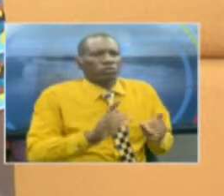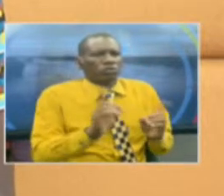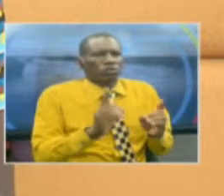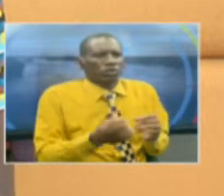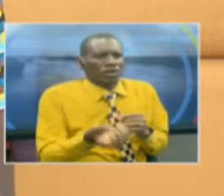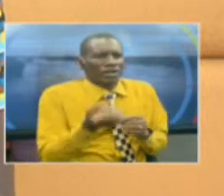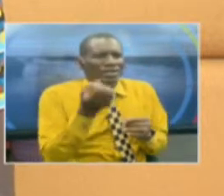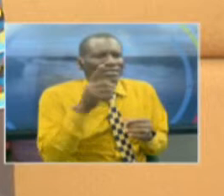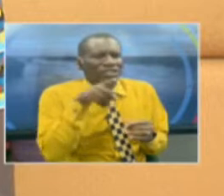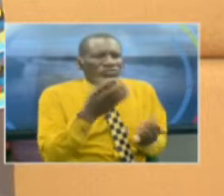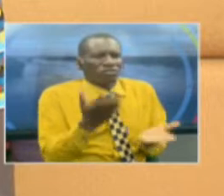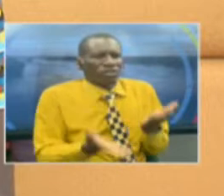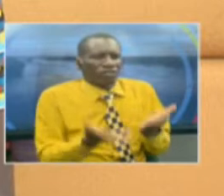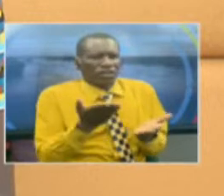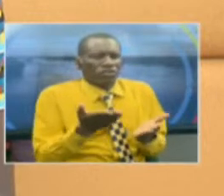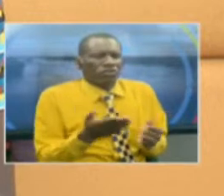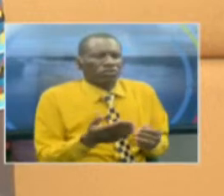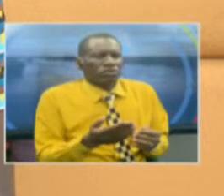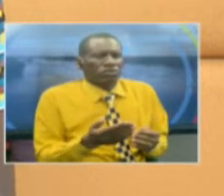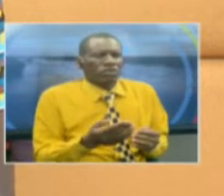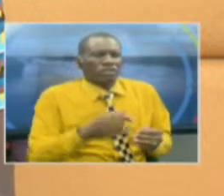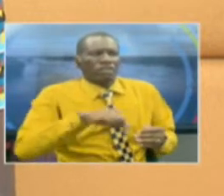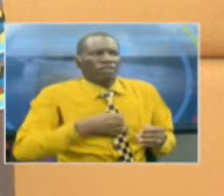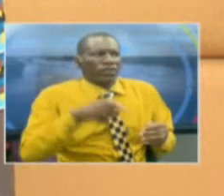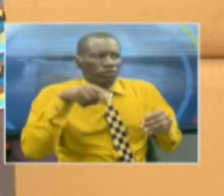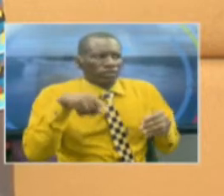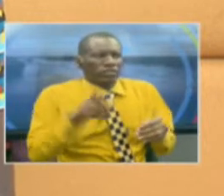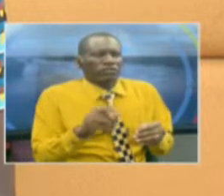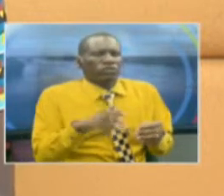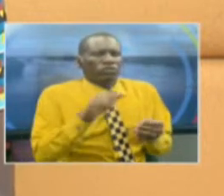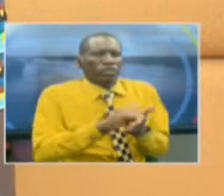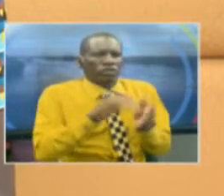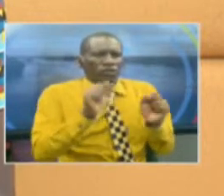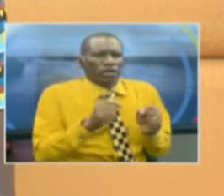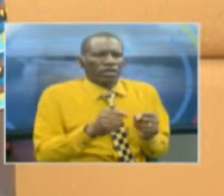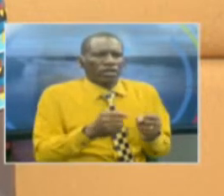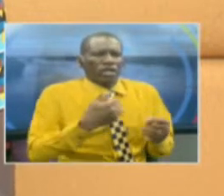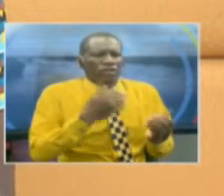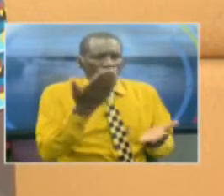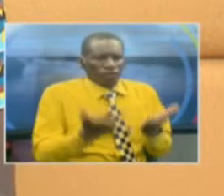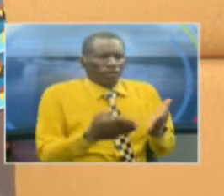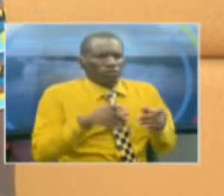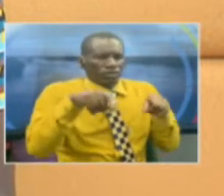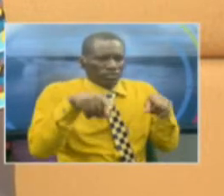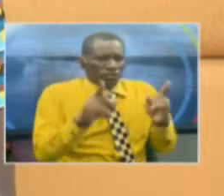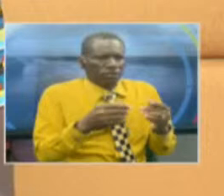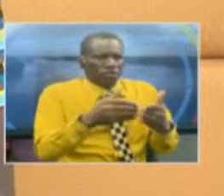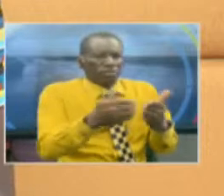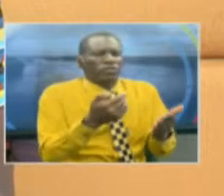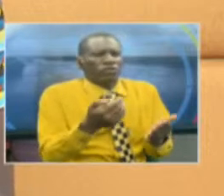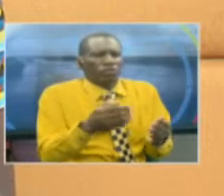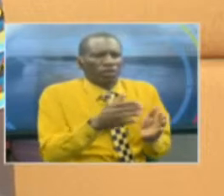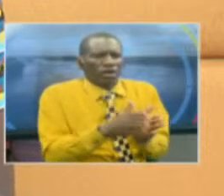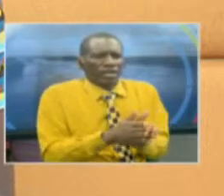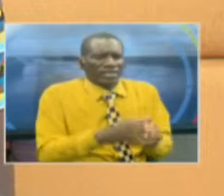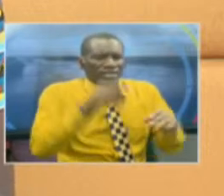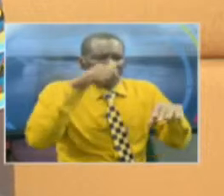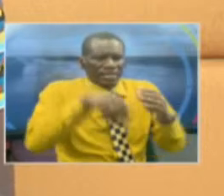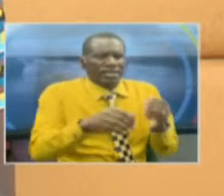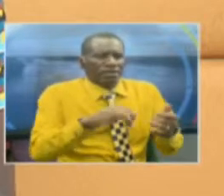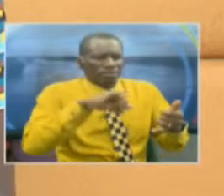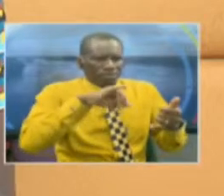understand your value, build yourself to be able to get to that place of valuing you before and in